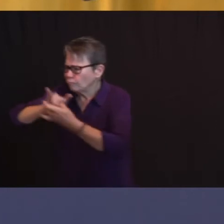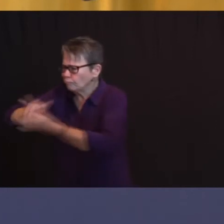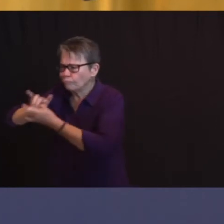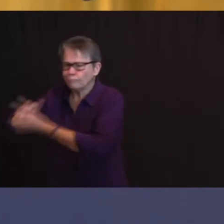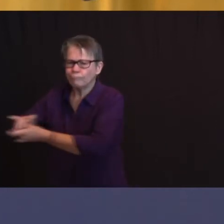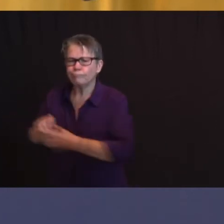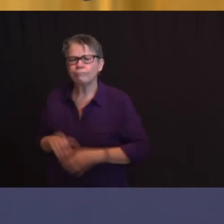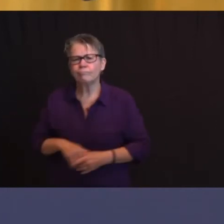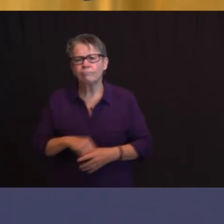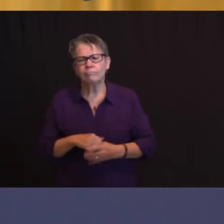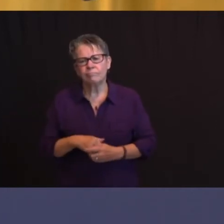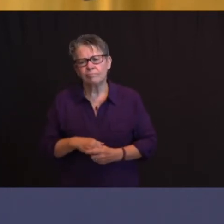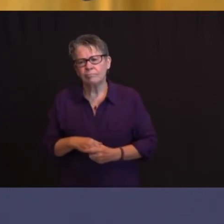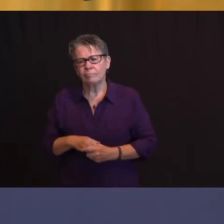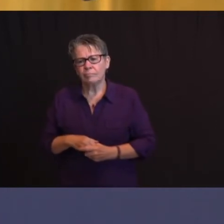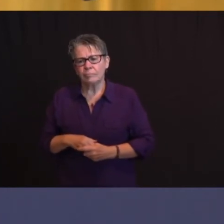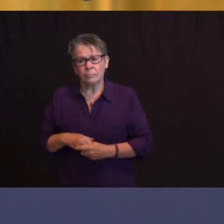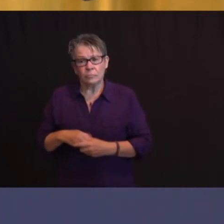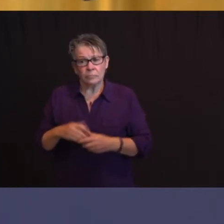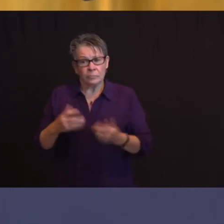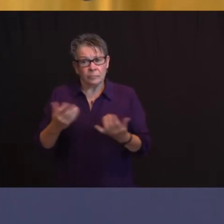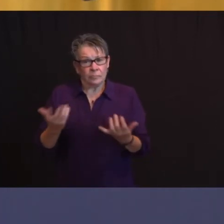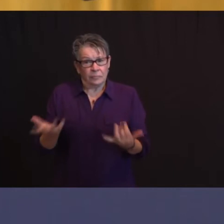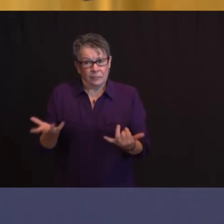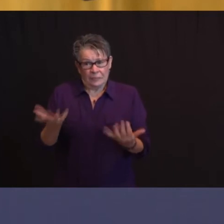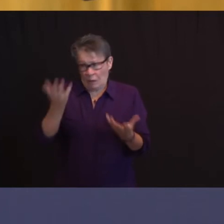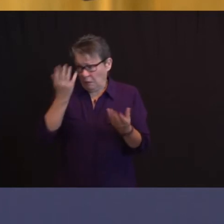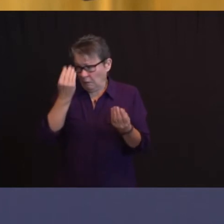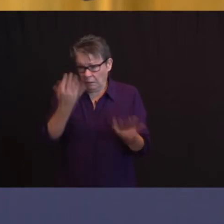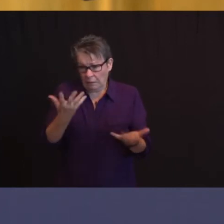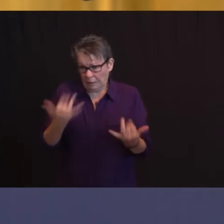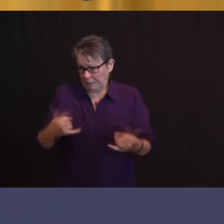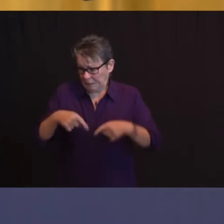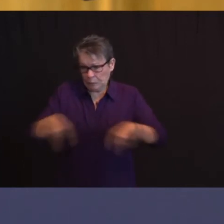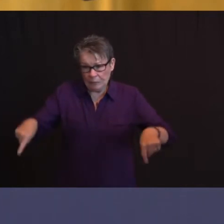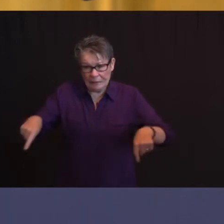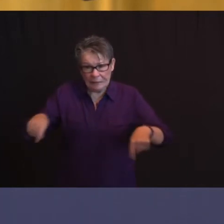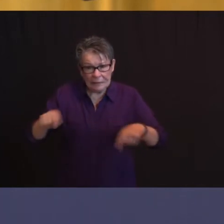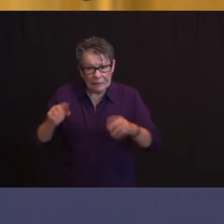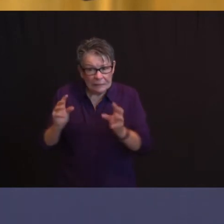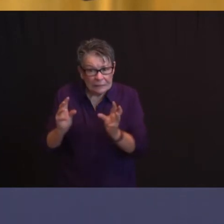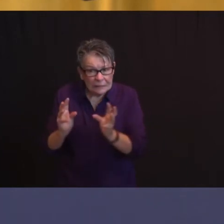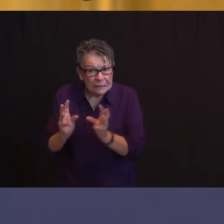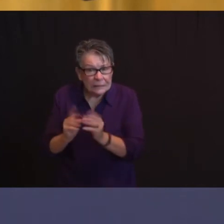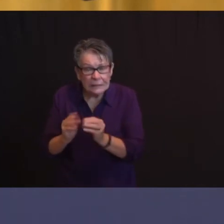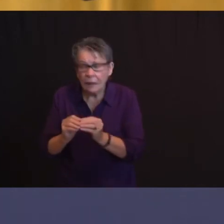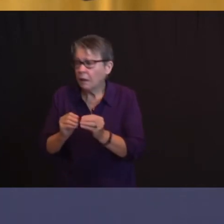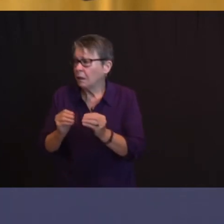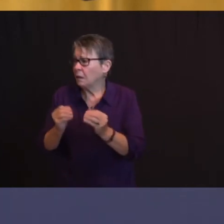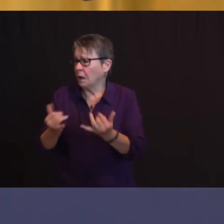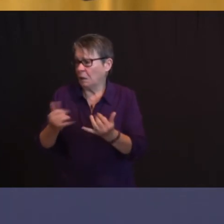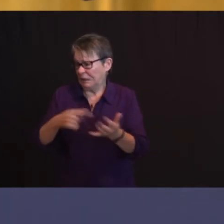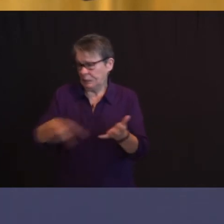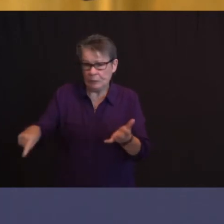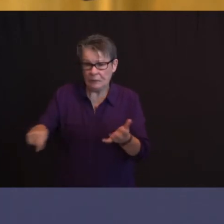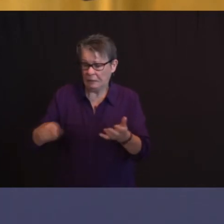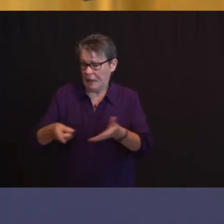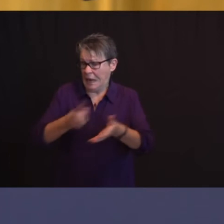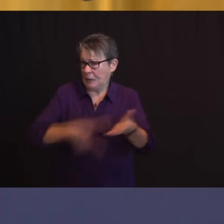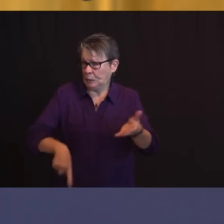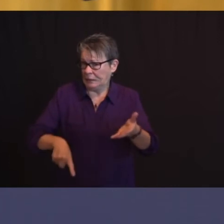the same rhythm this week. I'm not sure what we're doing yet for next week, but we'll be back with you live, unless you hear